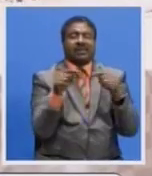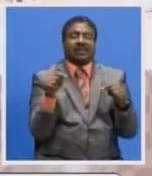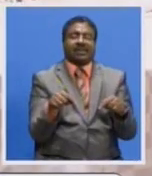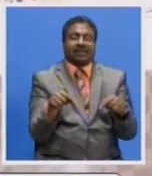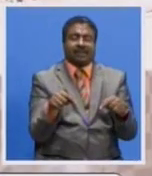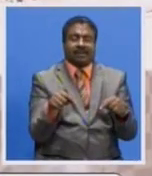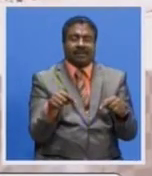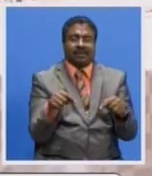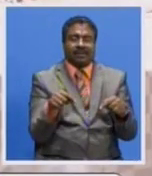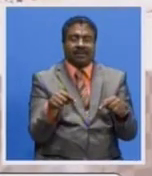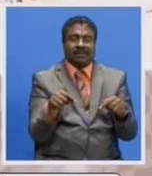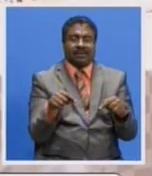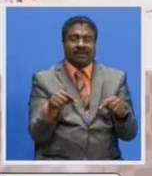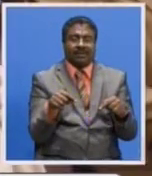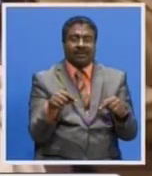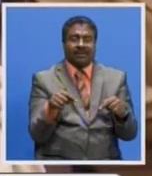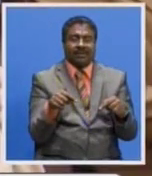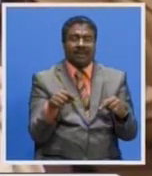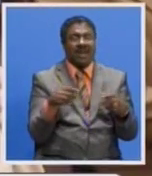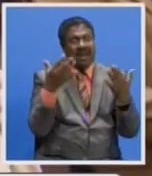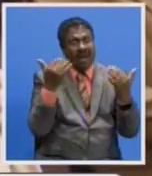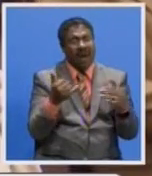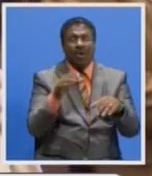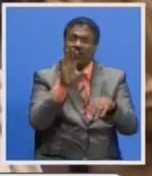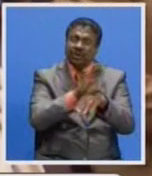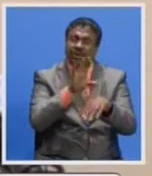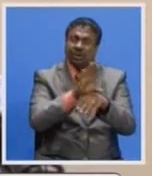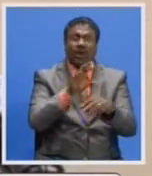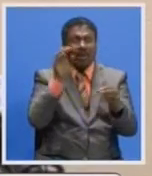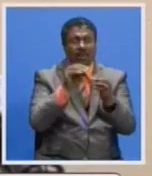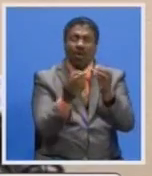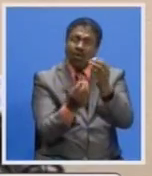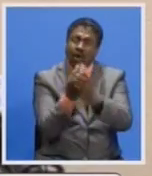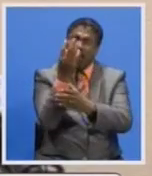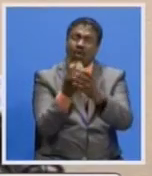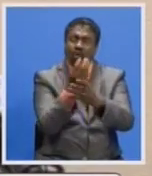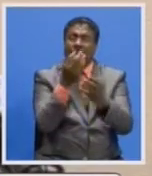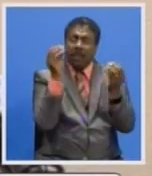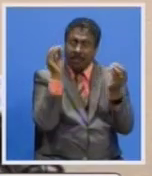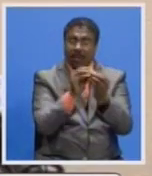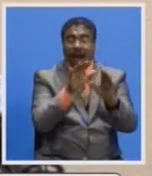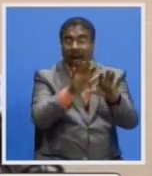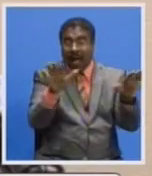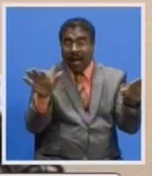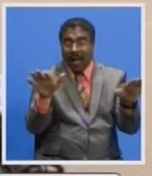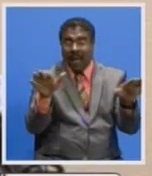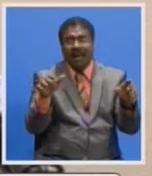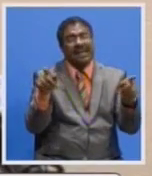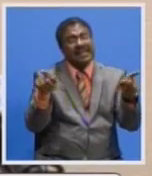The spread and growth of churches has also seen the